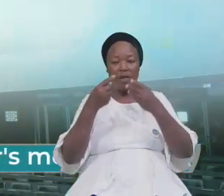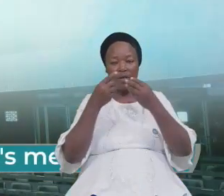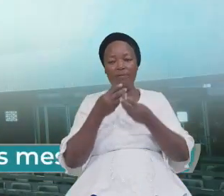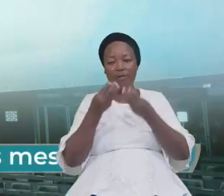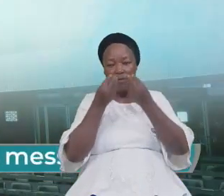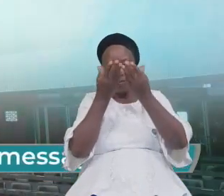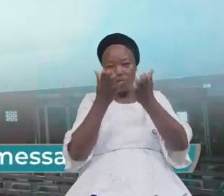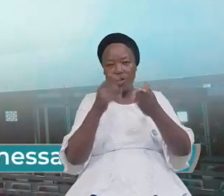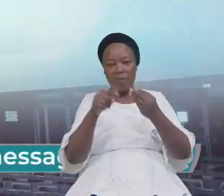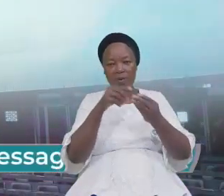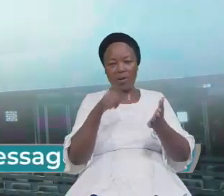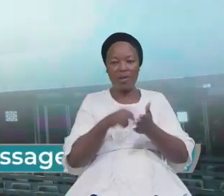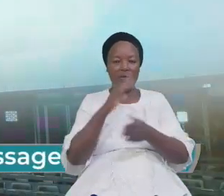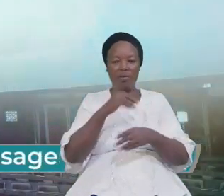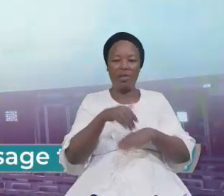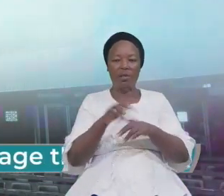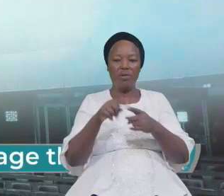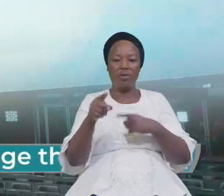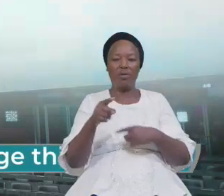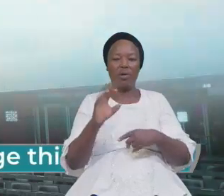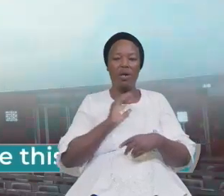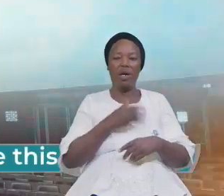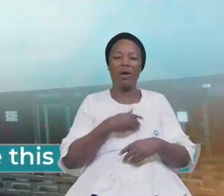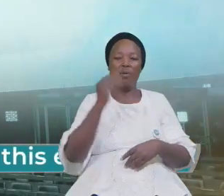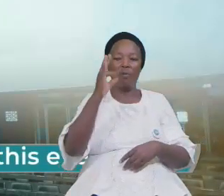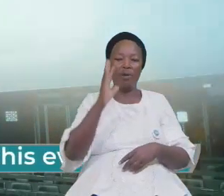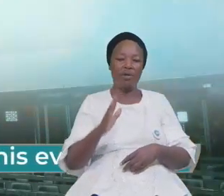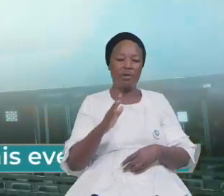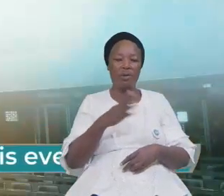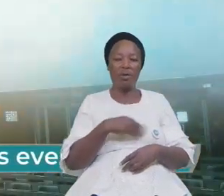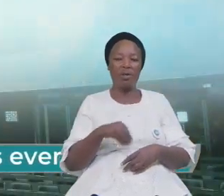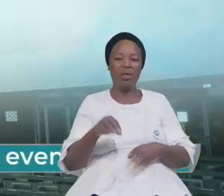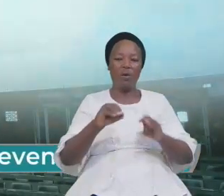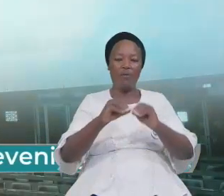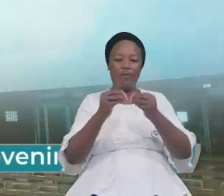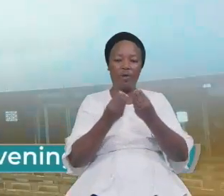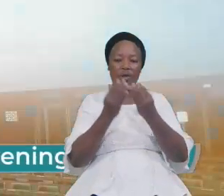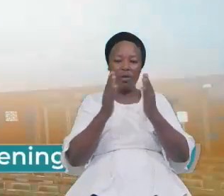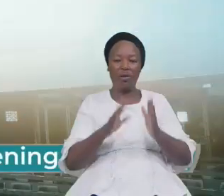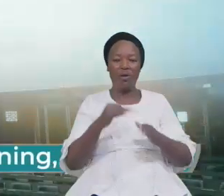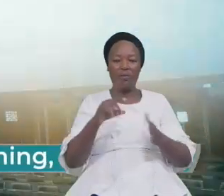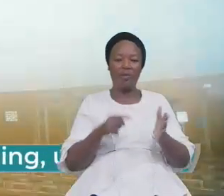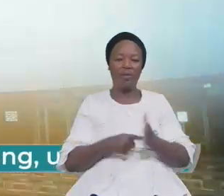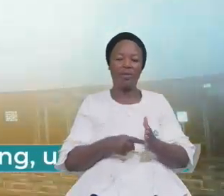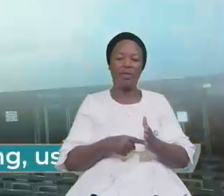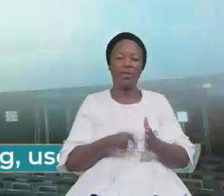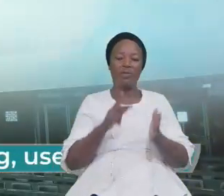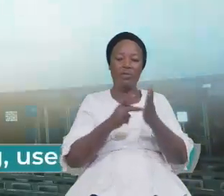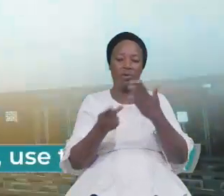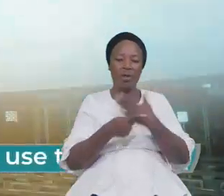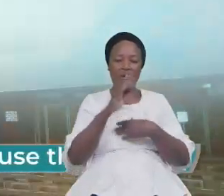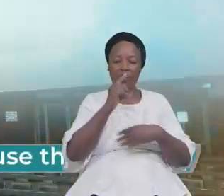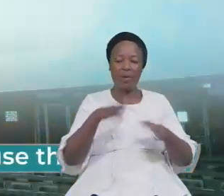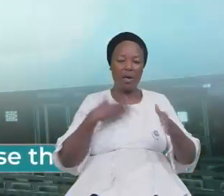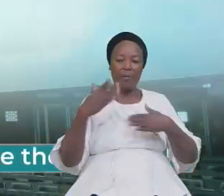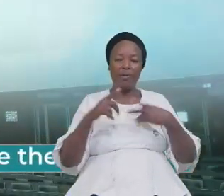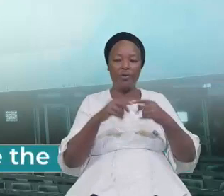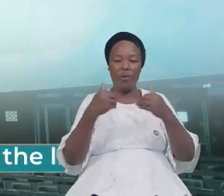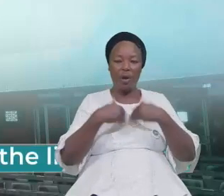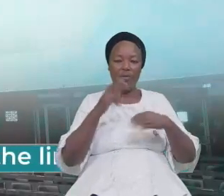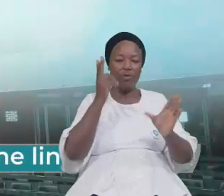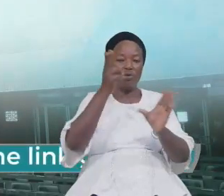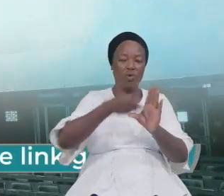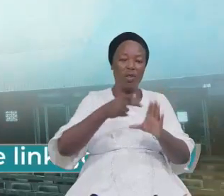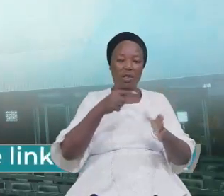our pastor. The convener of this crusade will be delighted to have you join this